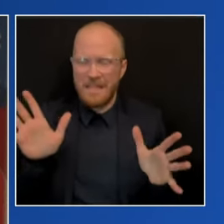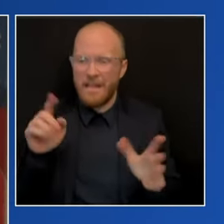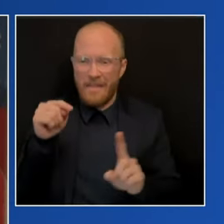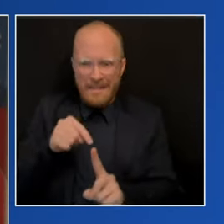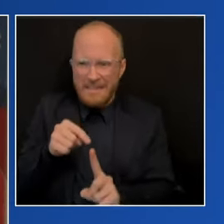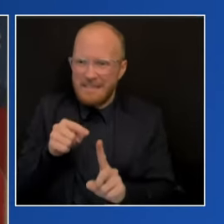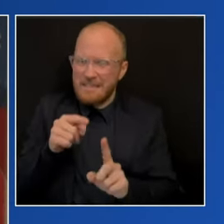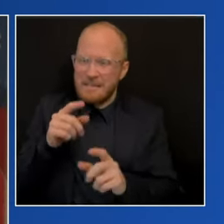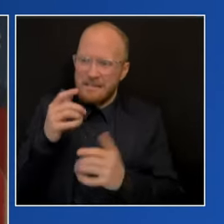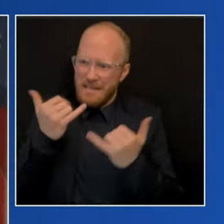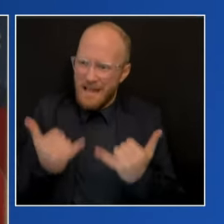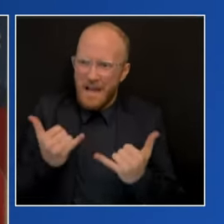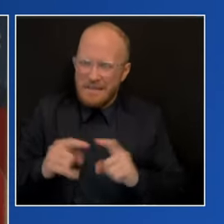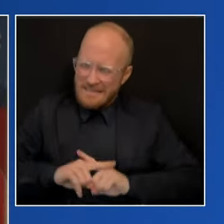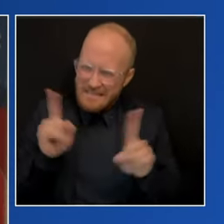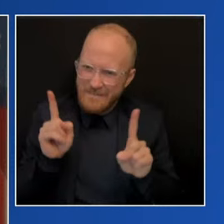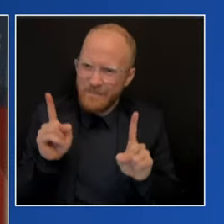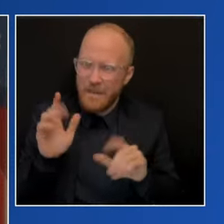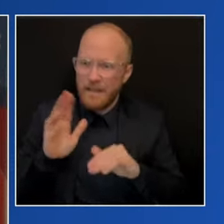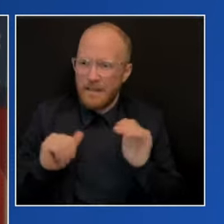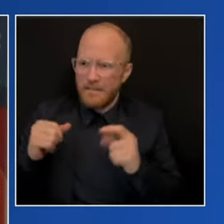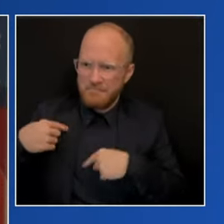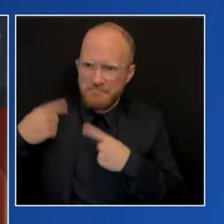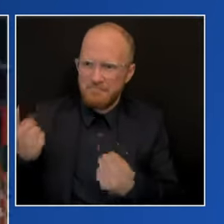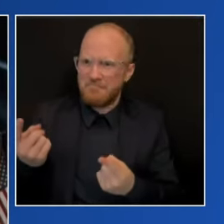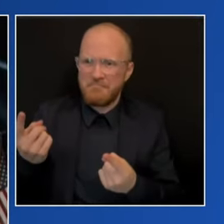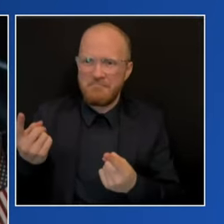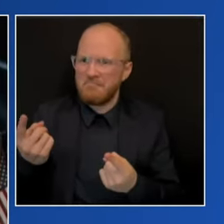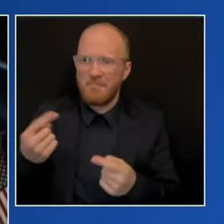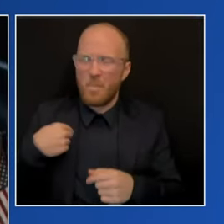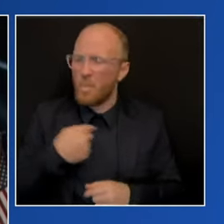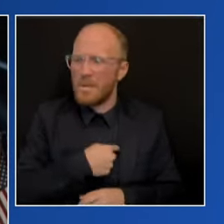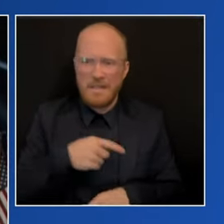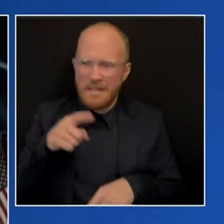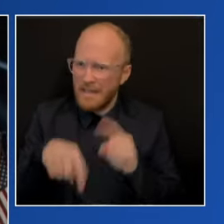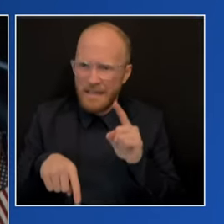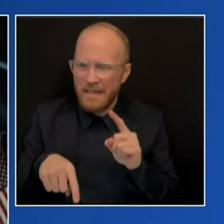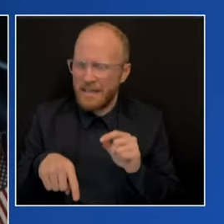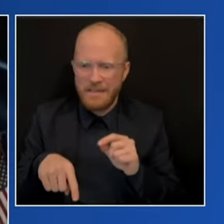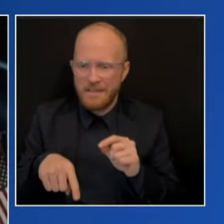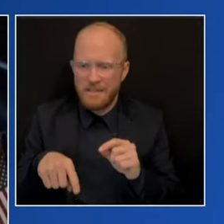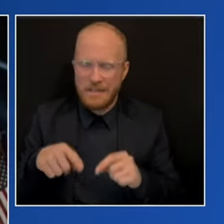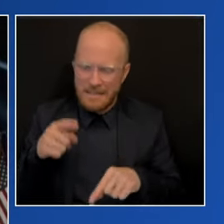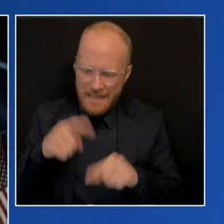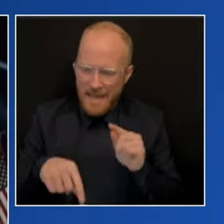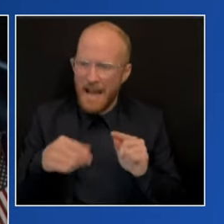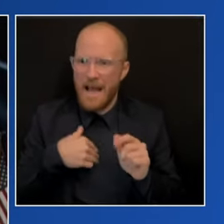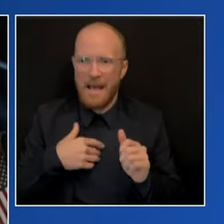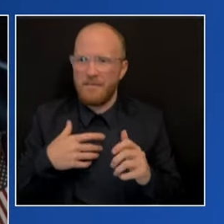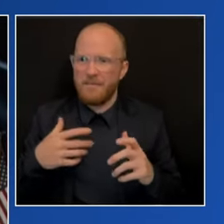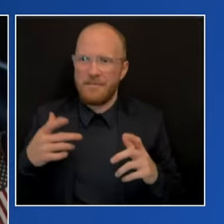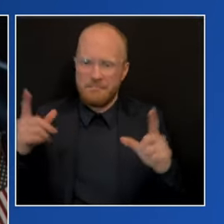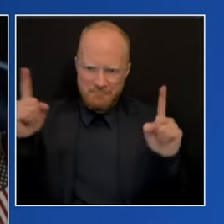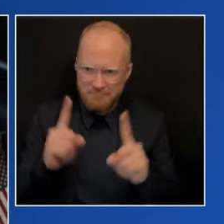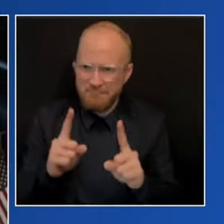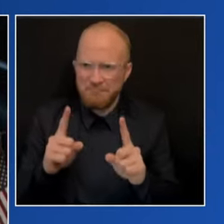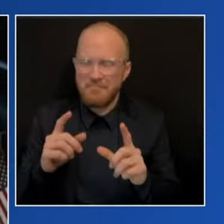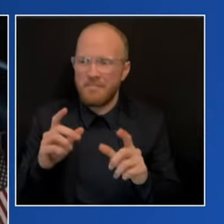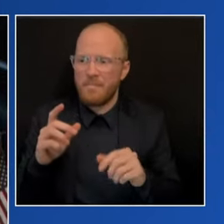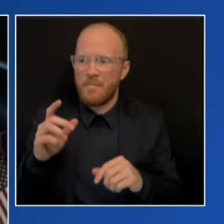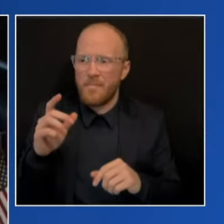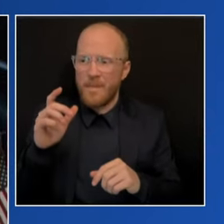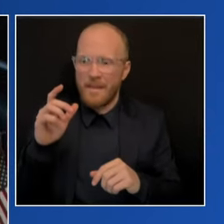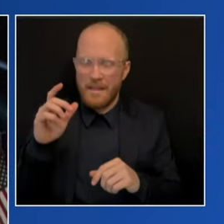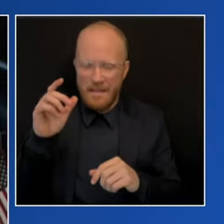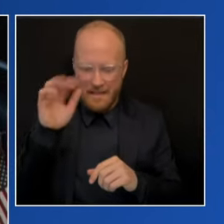different. You can't have a contest. You can't have a contest if you see